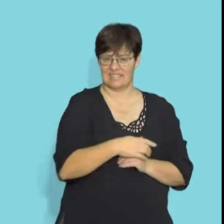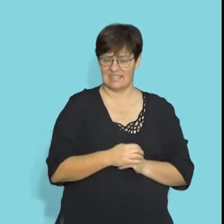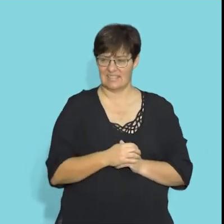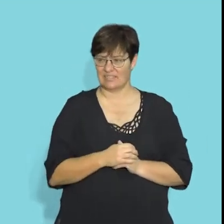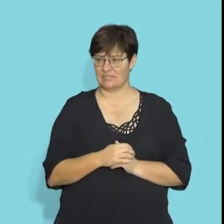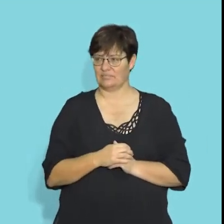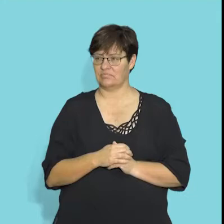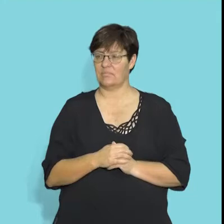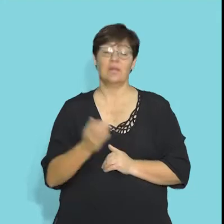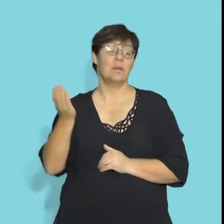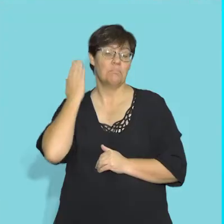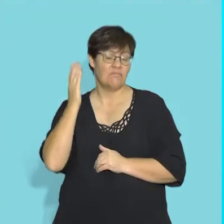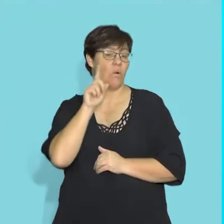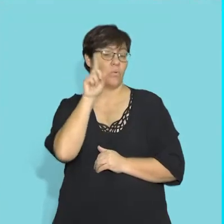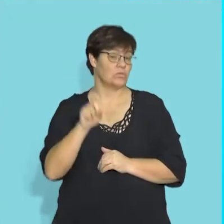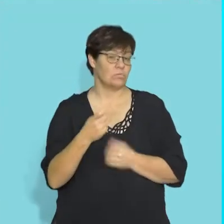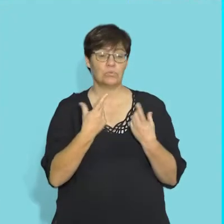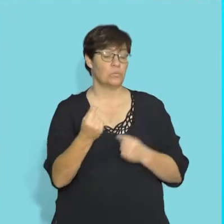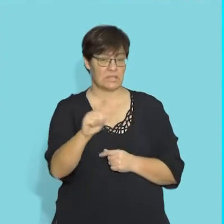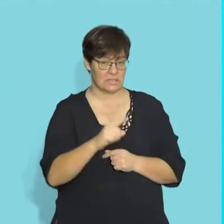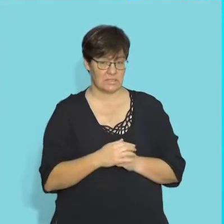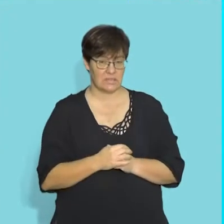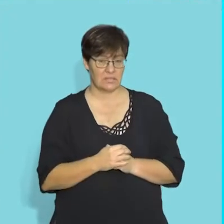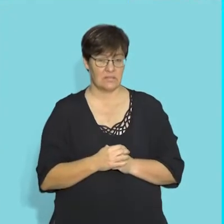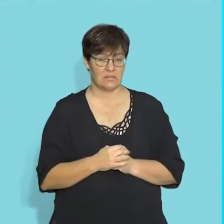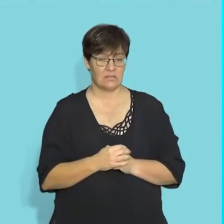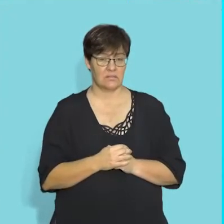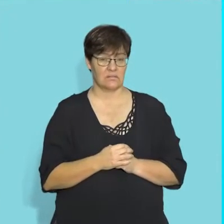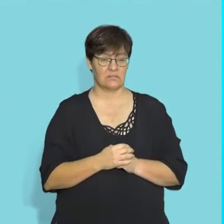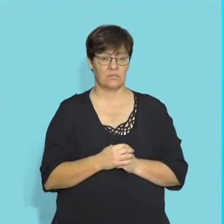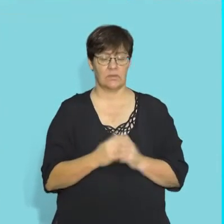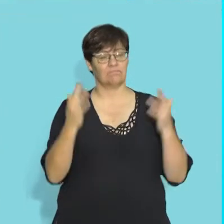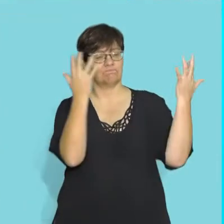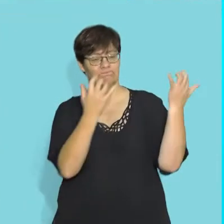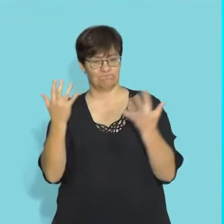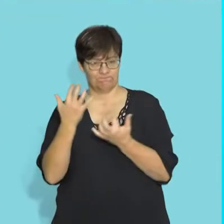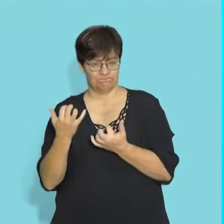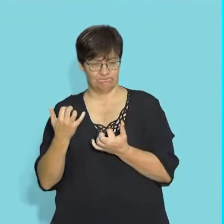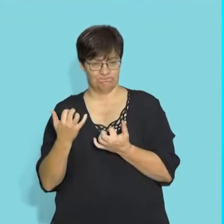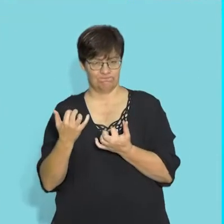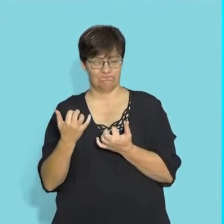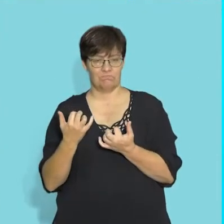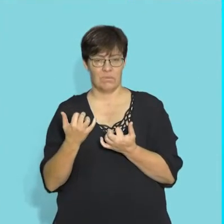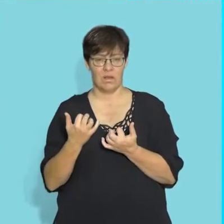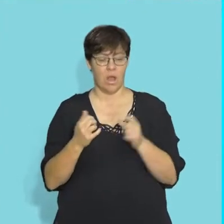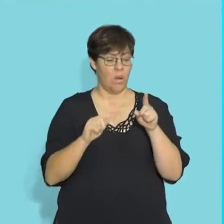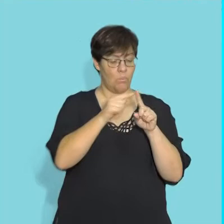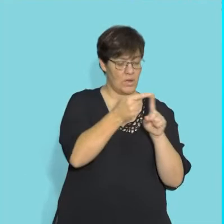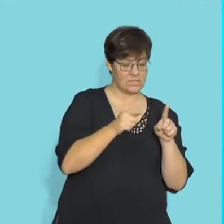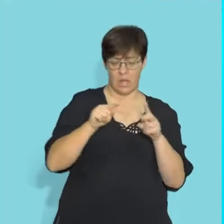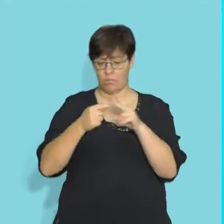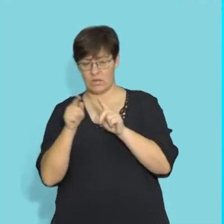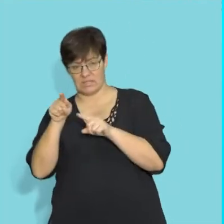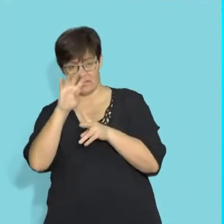in previous questions, what we did is we found the gradient by calculating the gradient using 2 points in the gradient